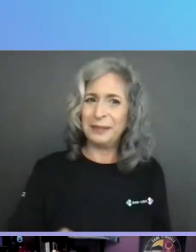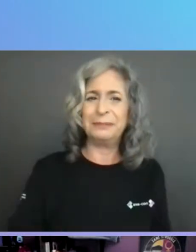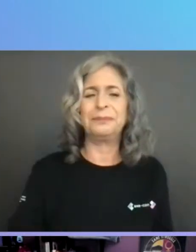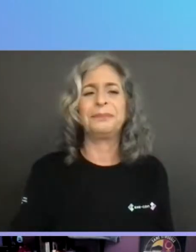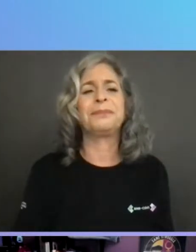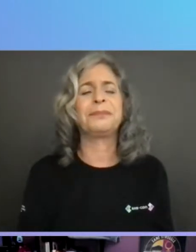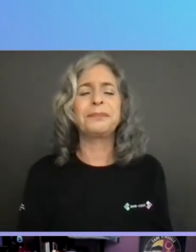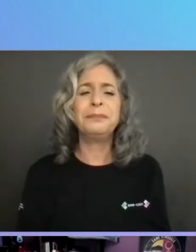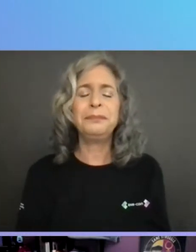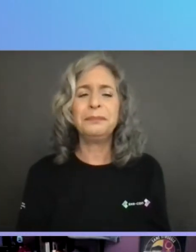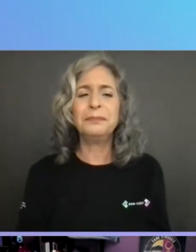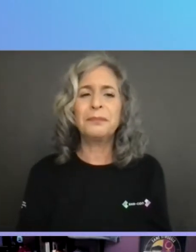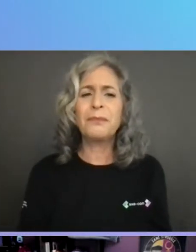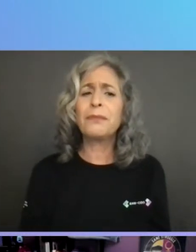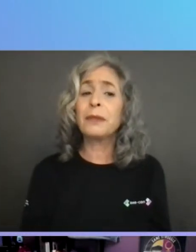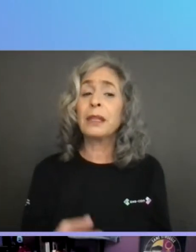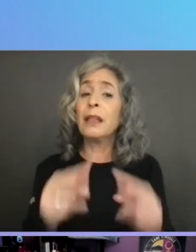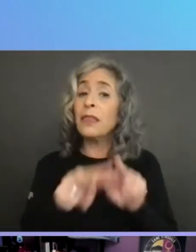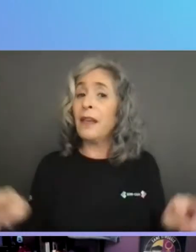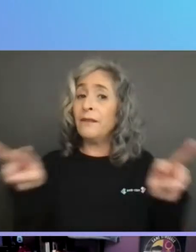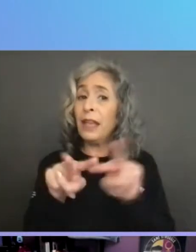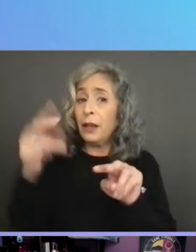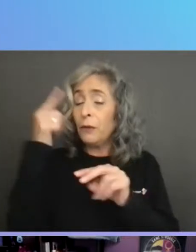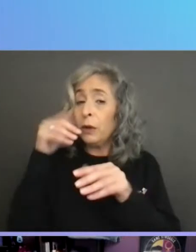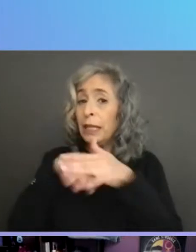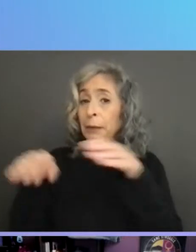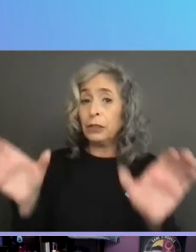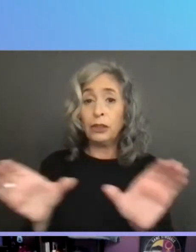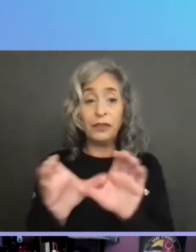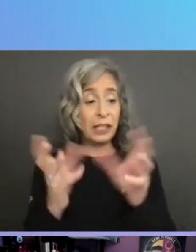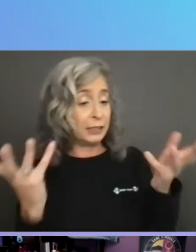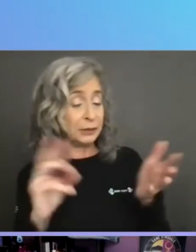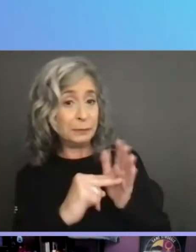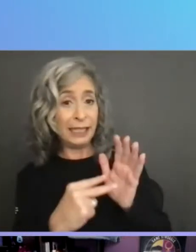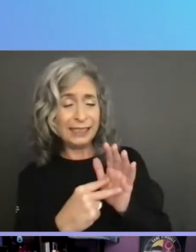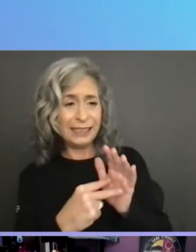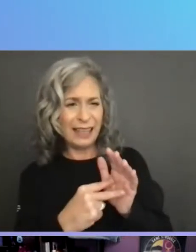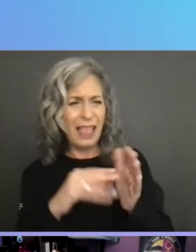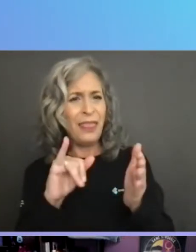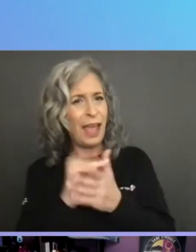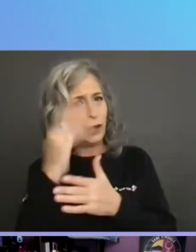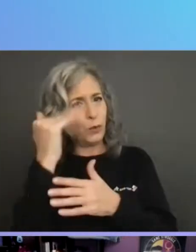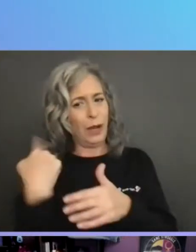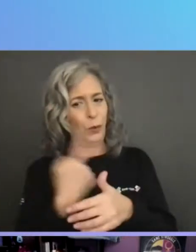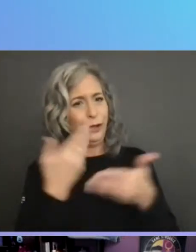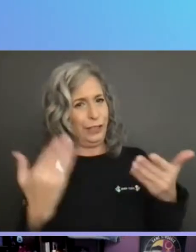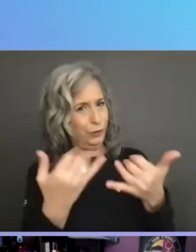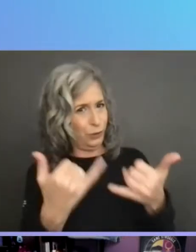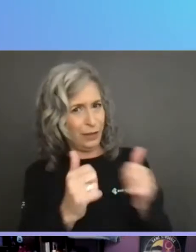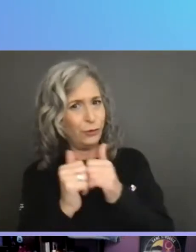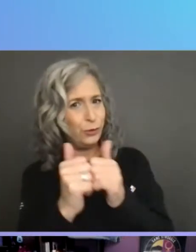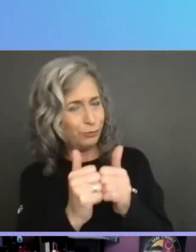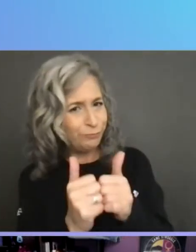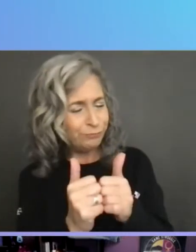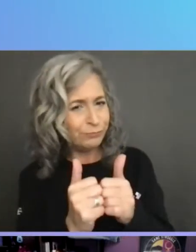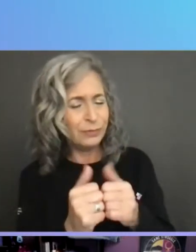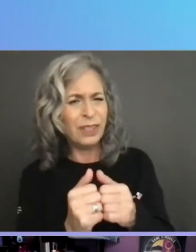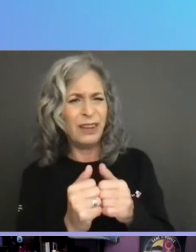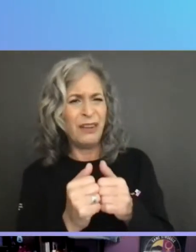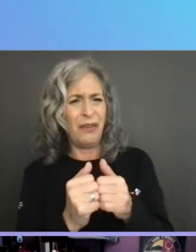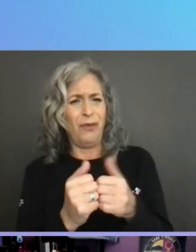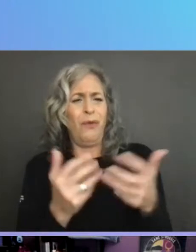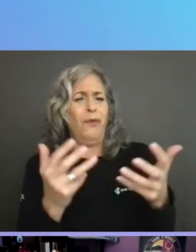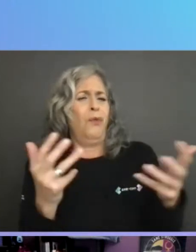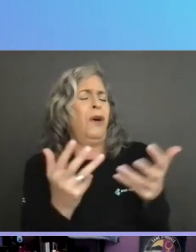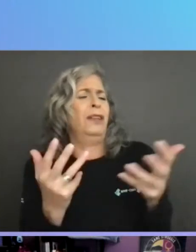forward. So the value of accessibility certifications, and that's part of why we're all here together today, is what's in it for me? So what's